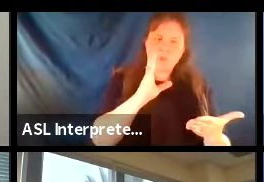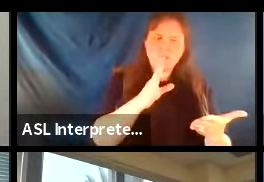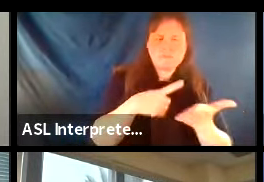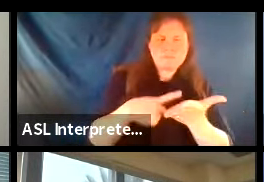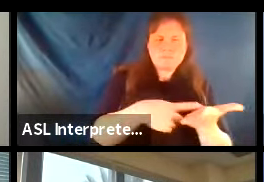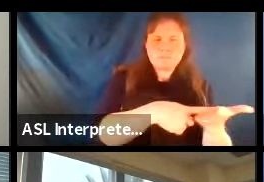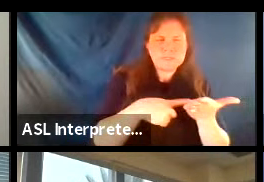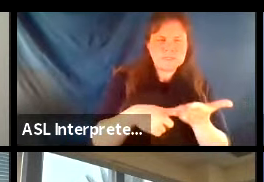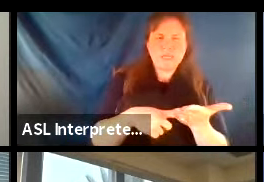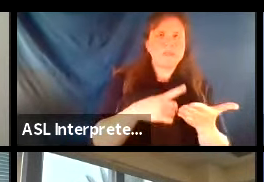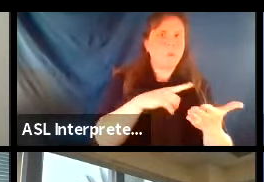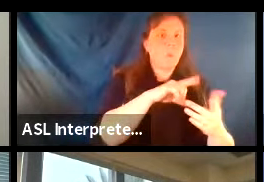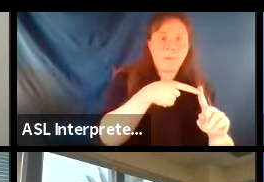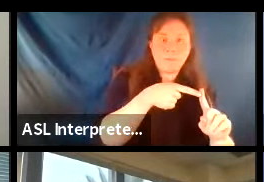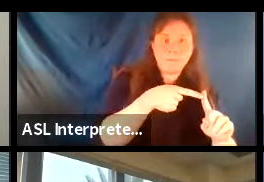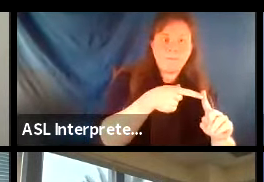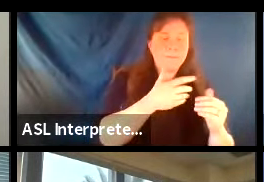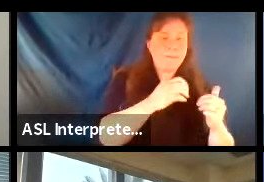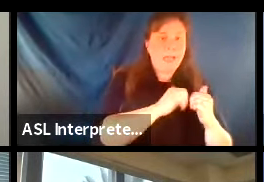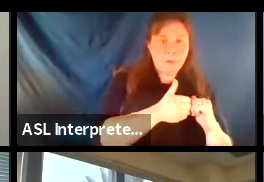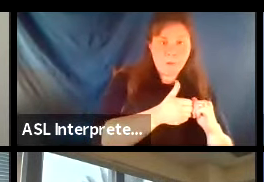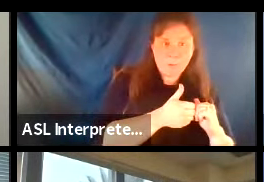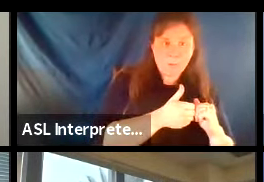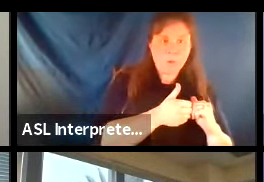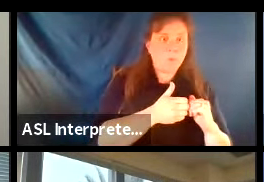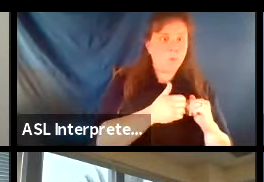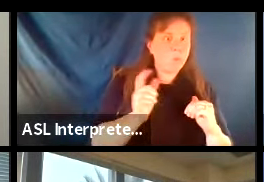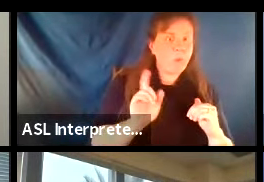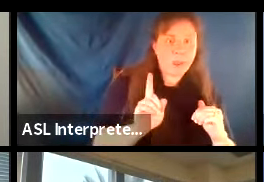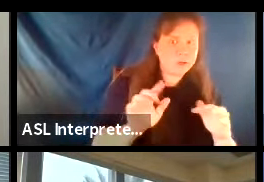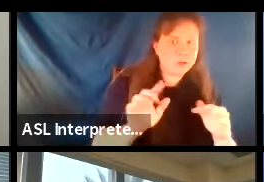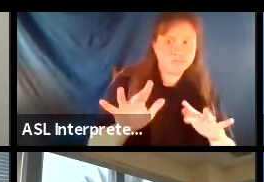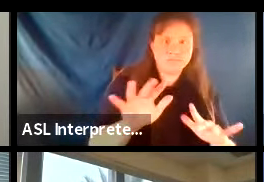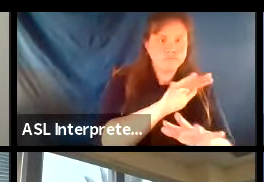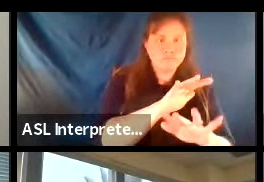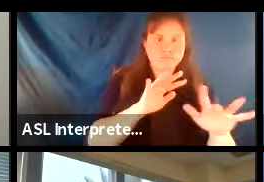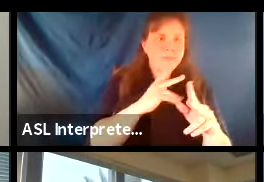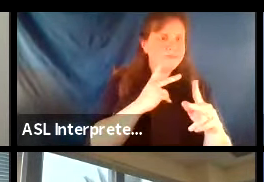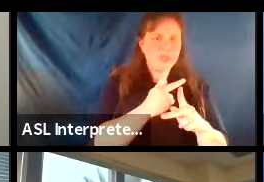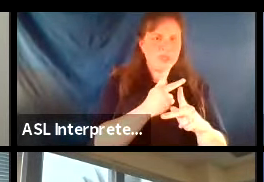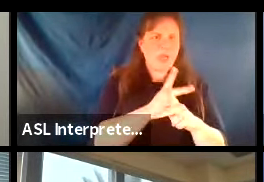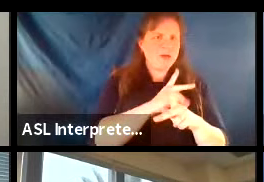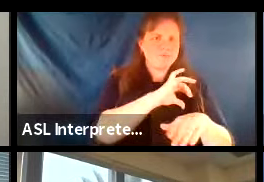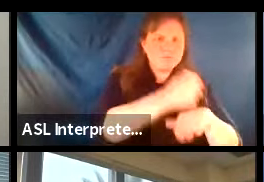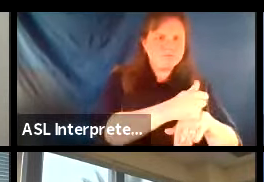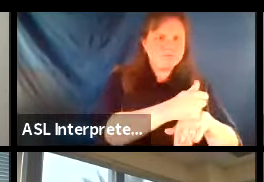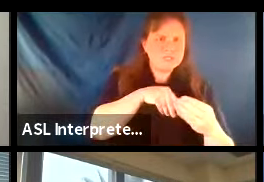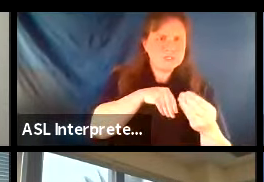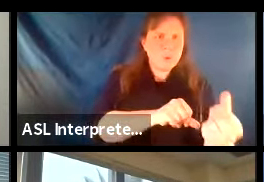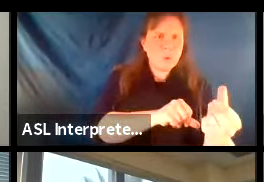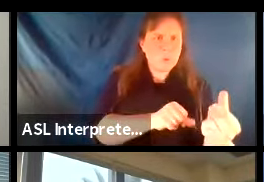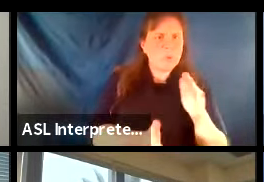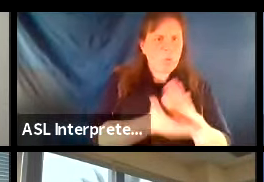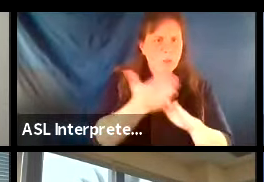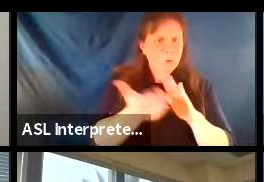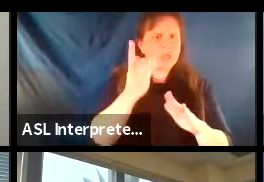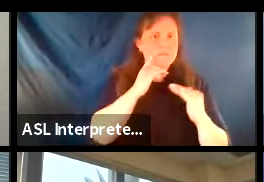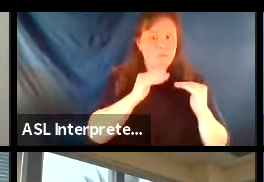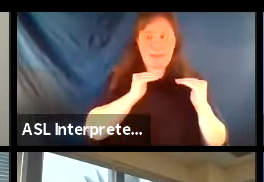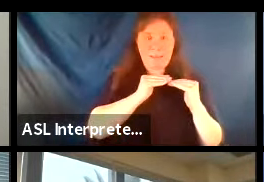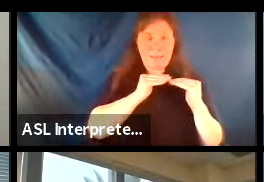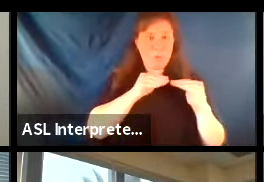the how, and the where, really get to brass tacks on how to operationalize equity and